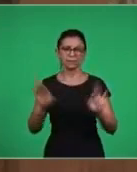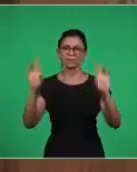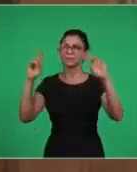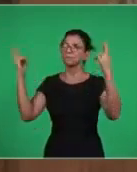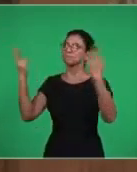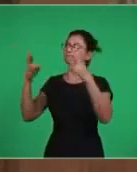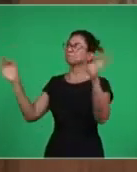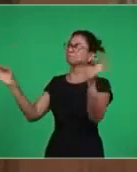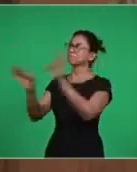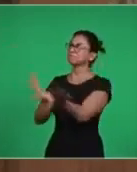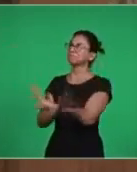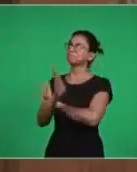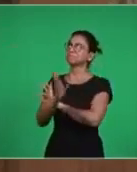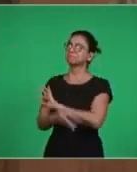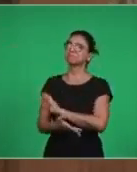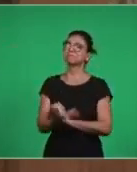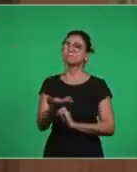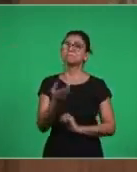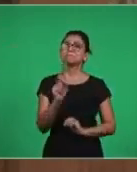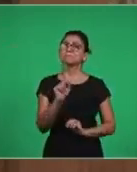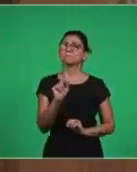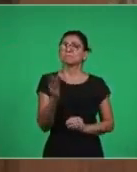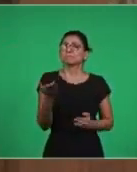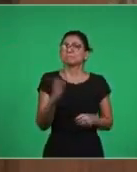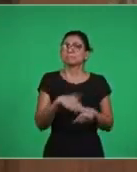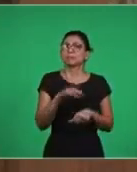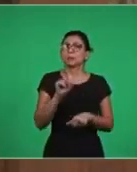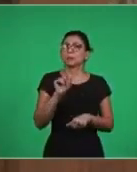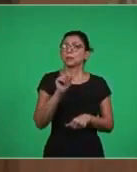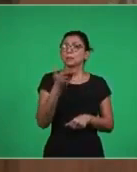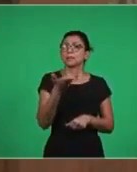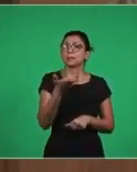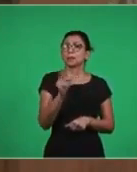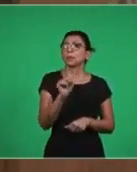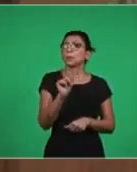So everything is ready. What else do we want?